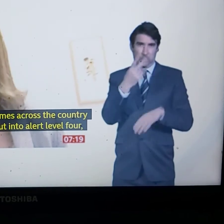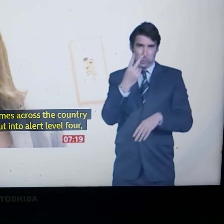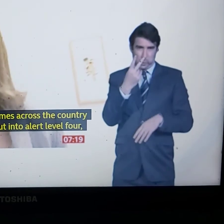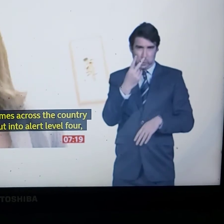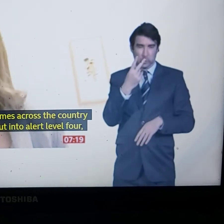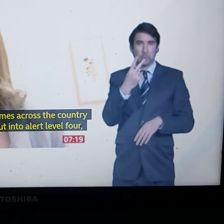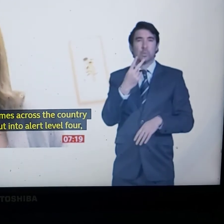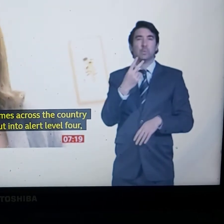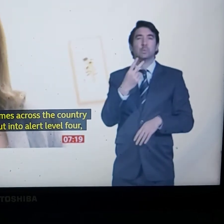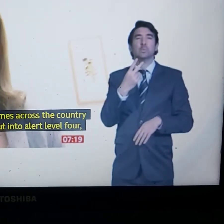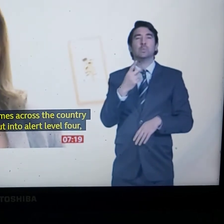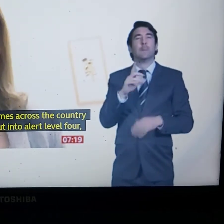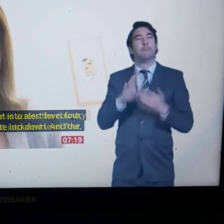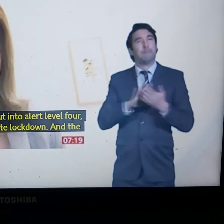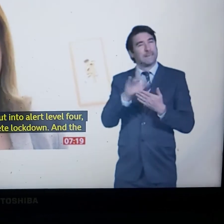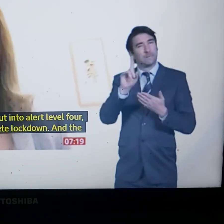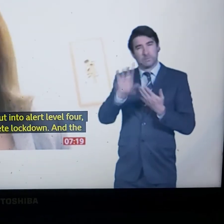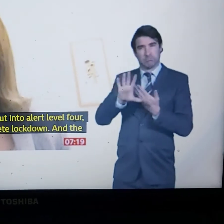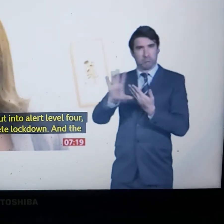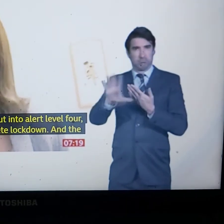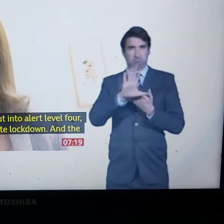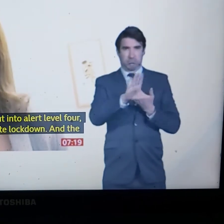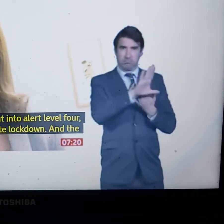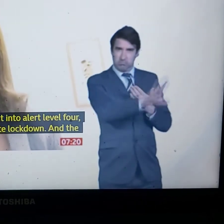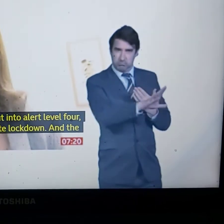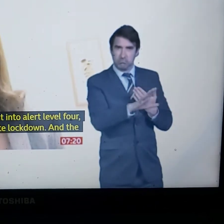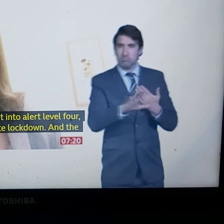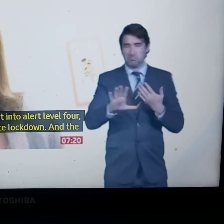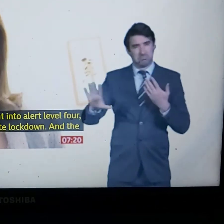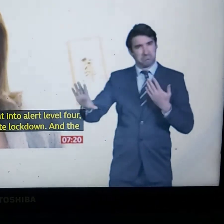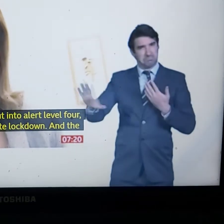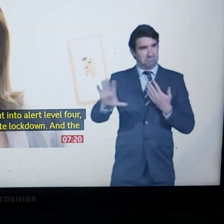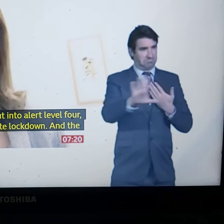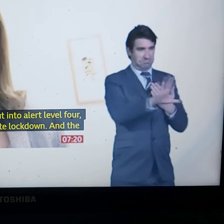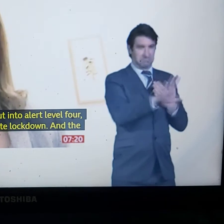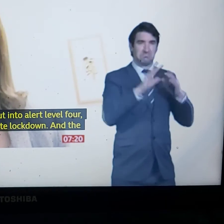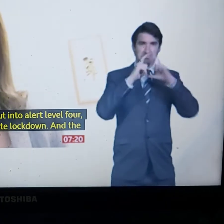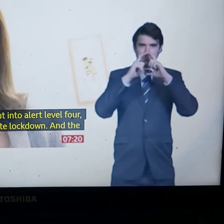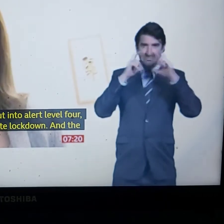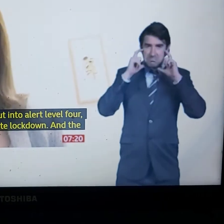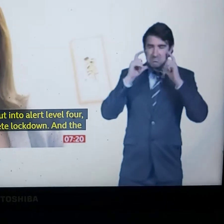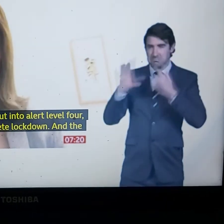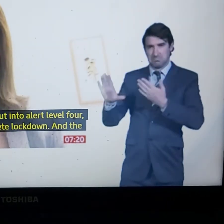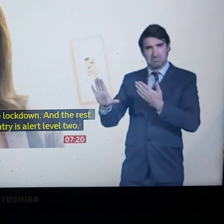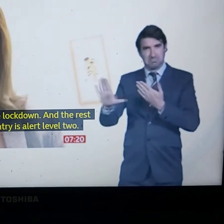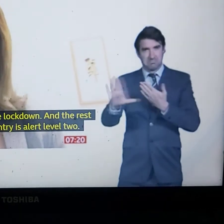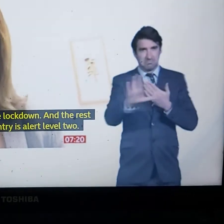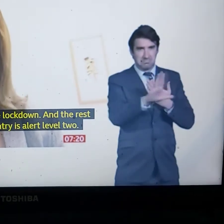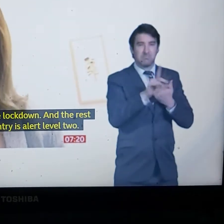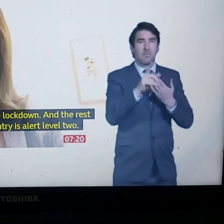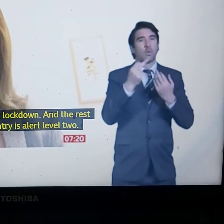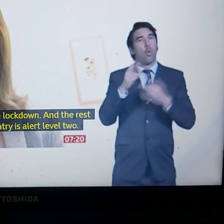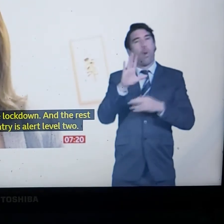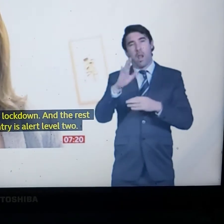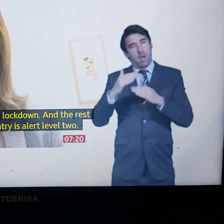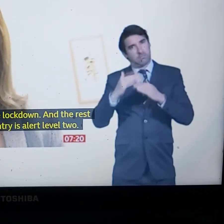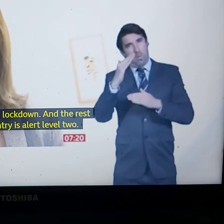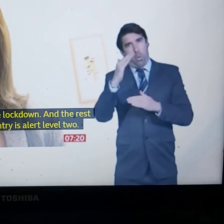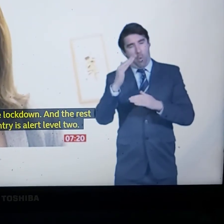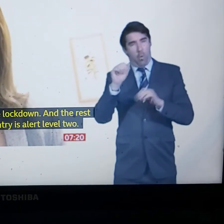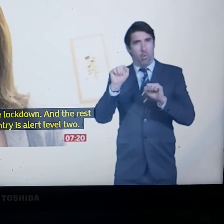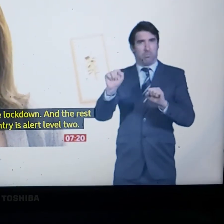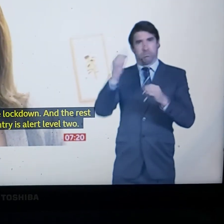social distancing, just being more aware, wearing masks if you can, but not as much as the restrictions that are being placed in Auckland. Good to